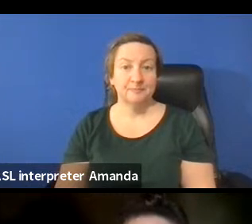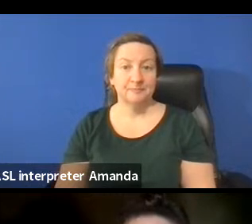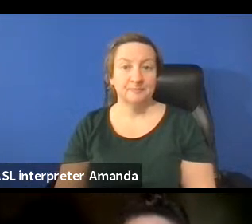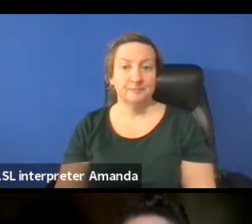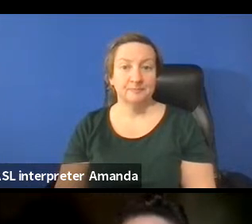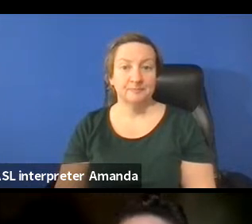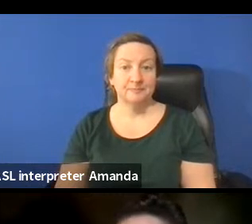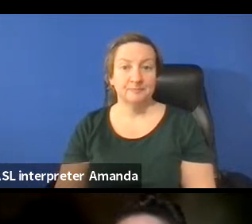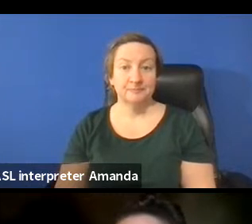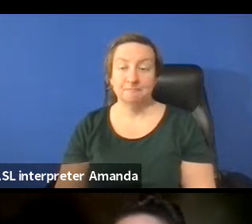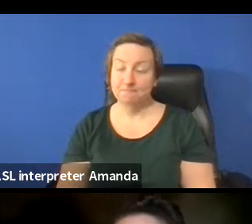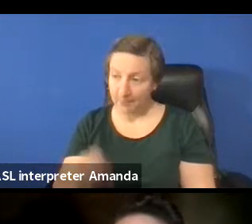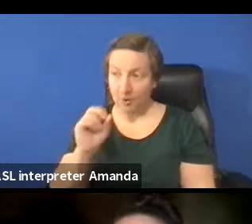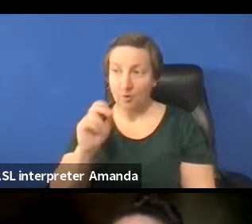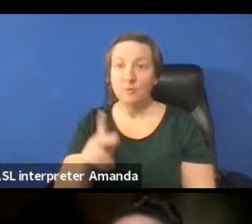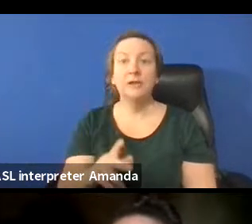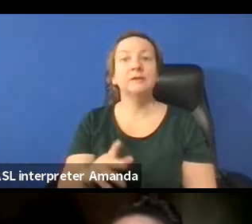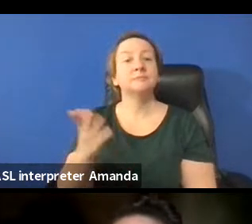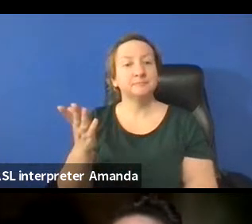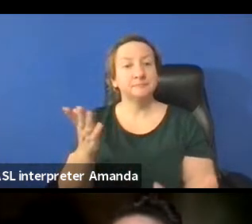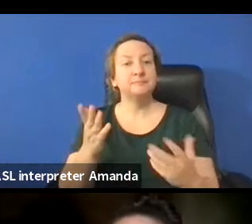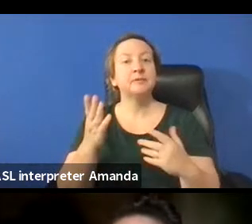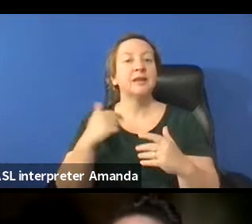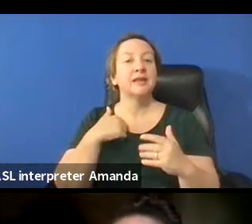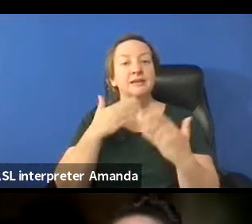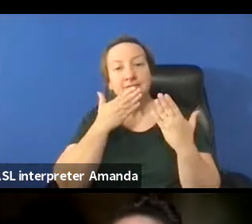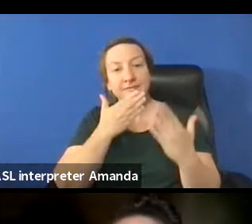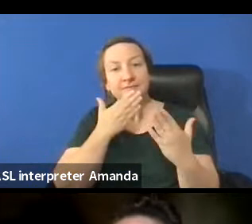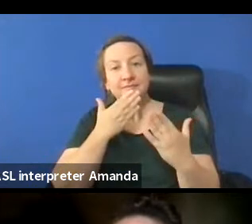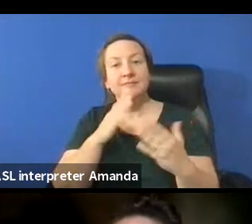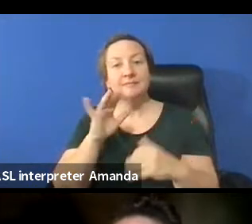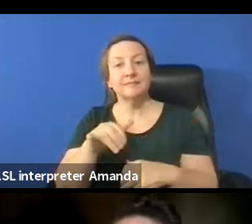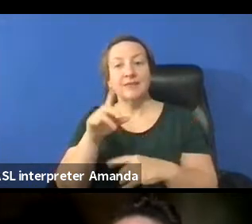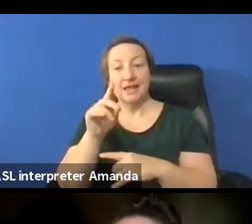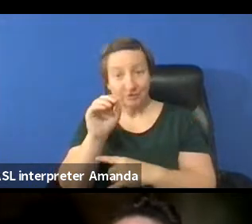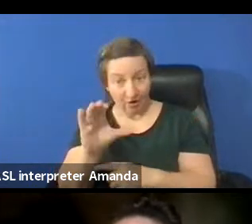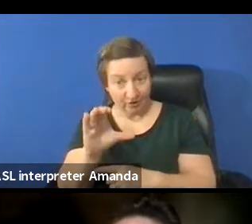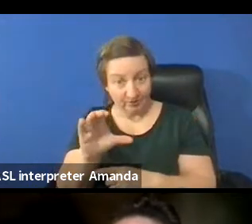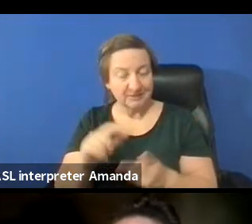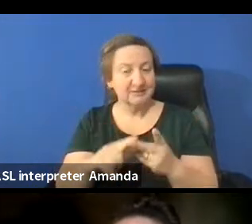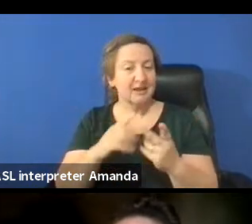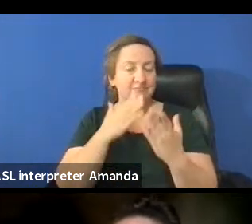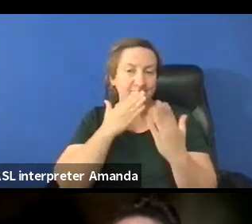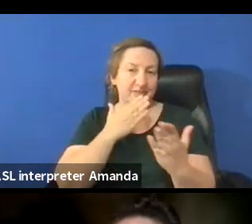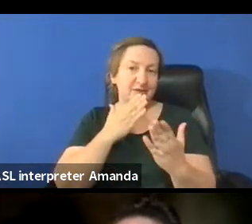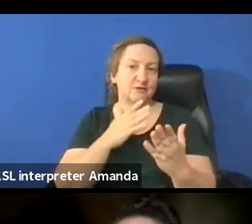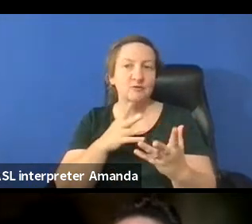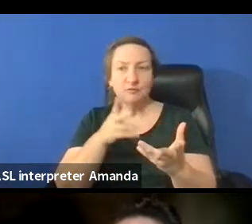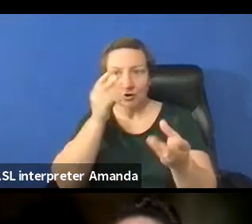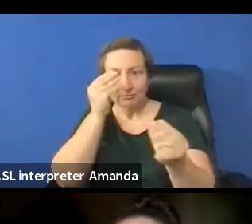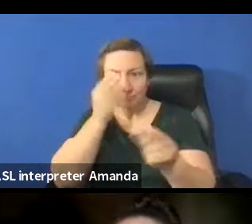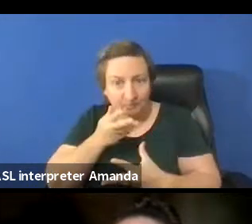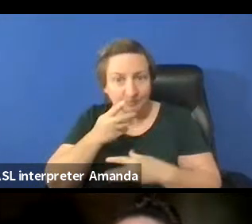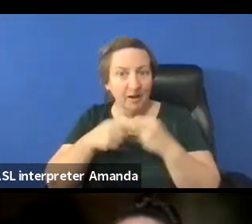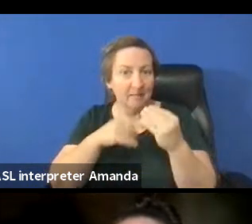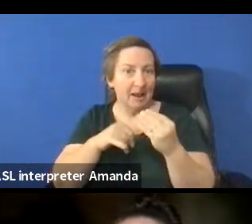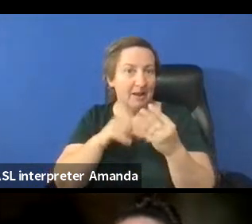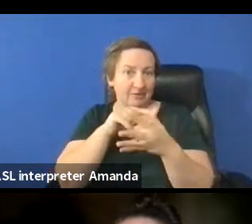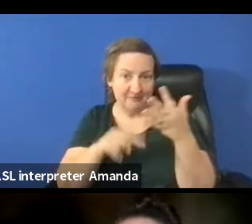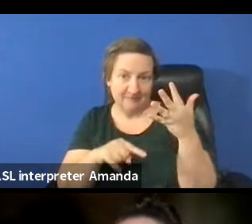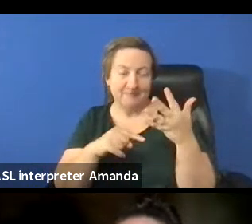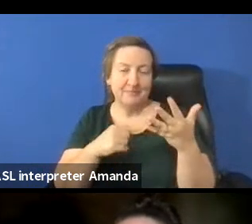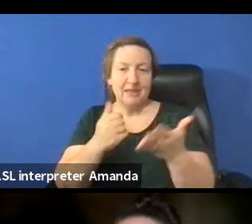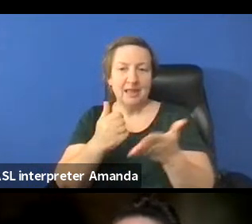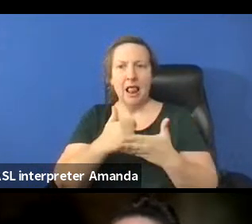All right. Well, I just appreciate the documents, and I appreciate hearing about them because it helps